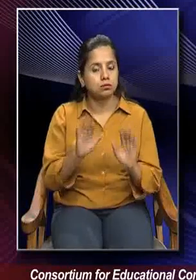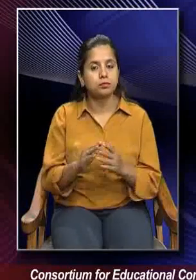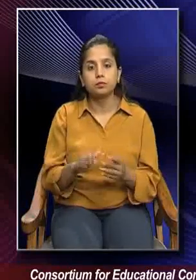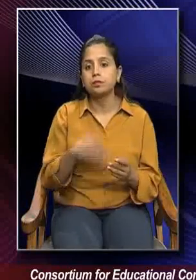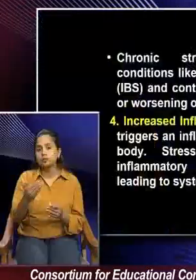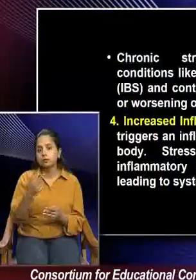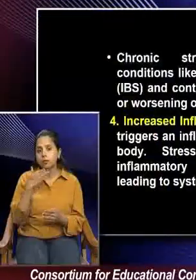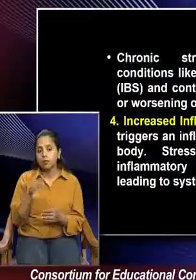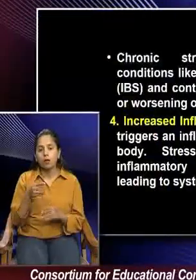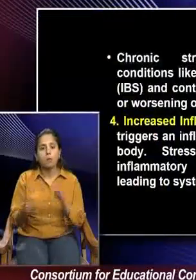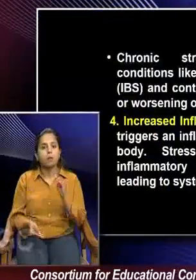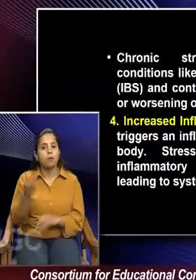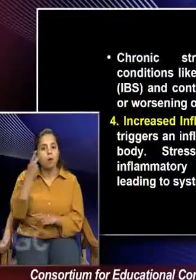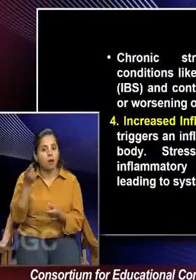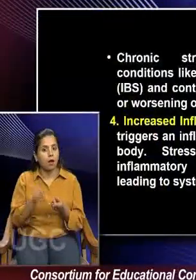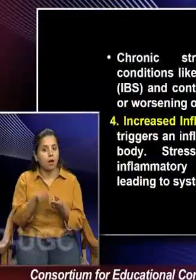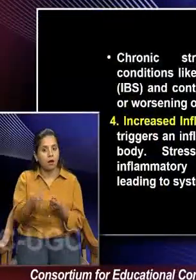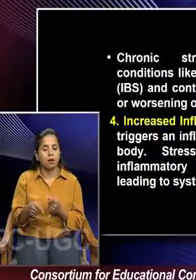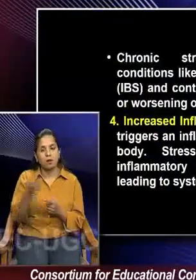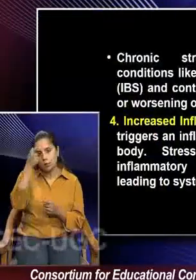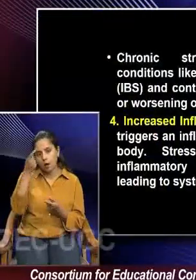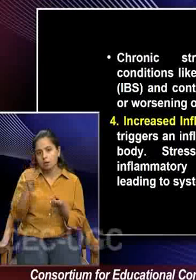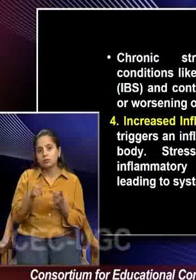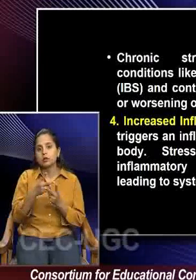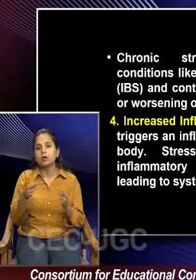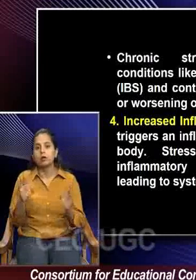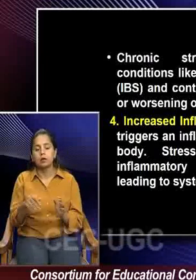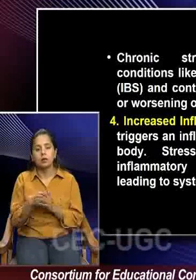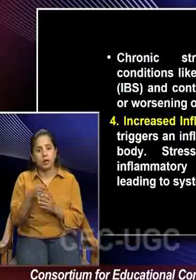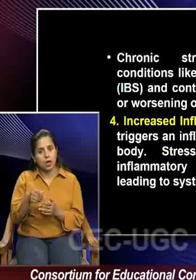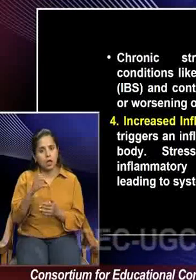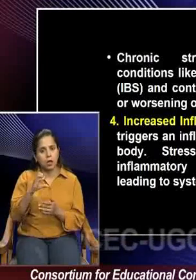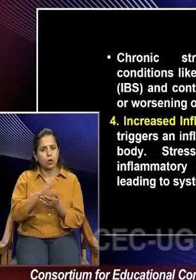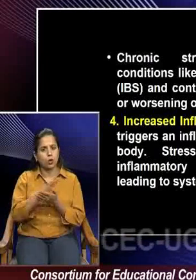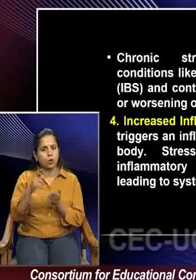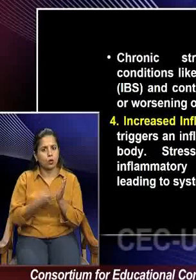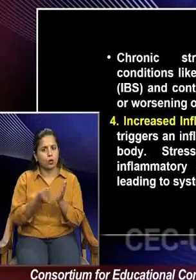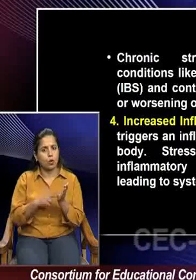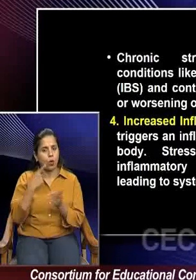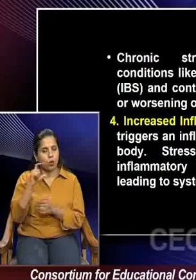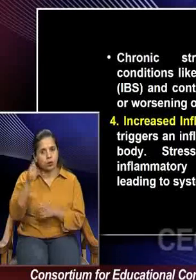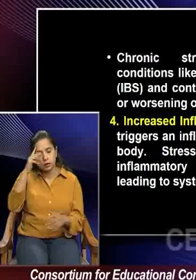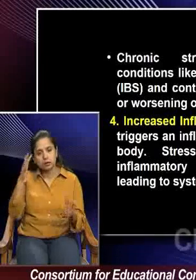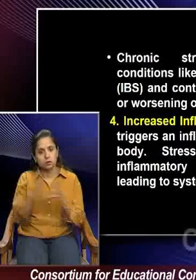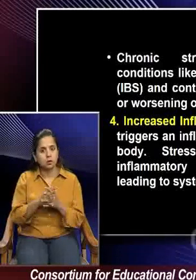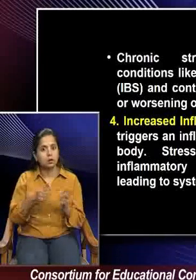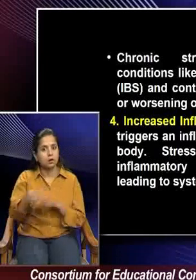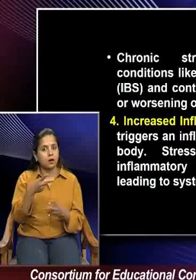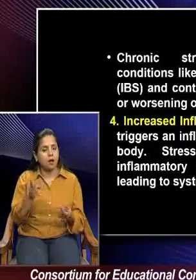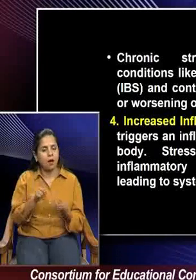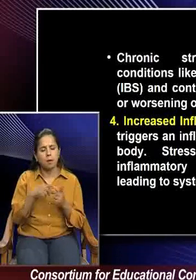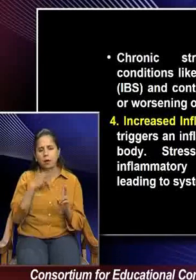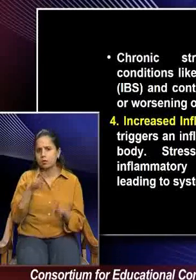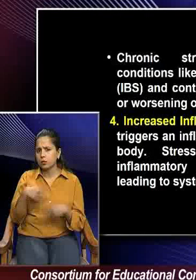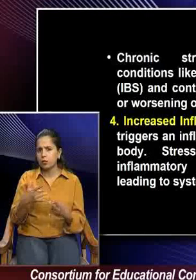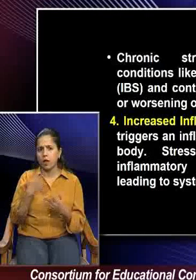your increased inflammation. Chronic stress triggers an inflammatory response